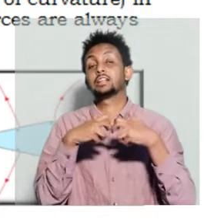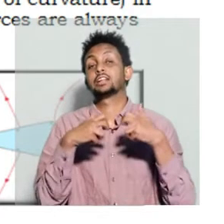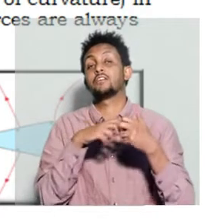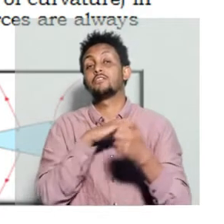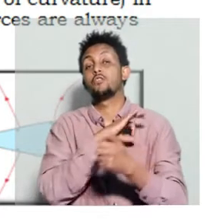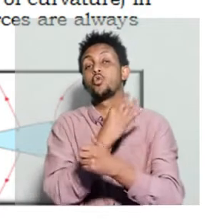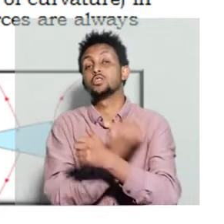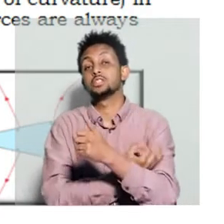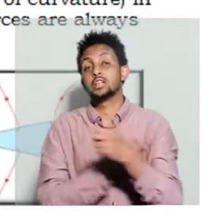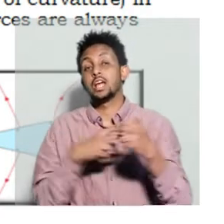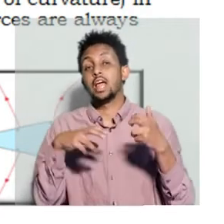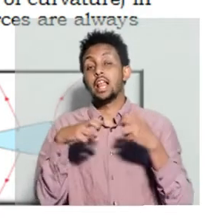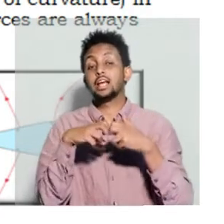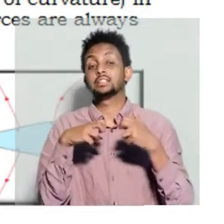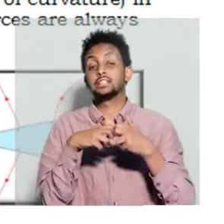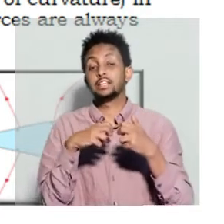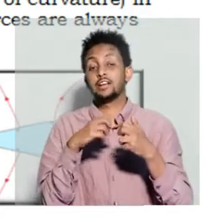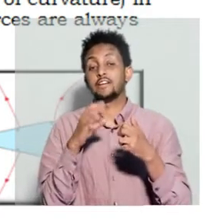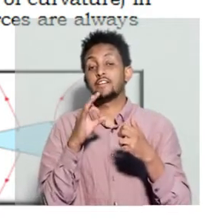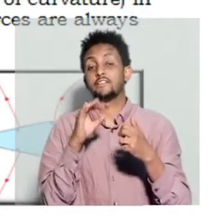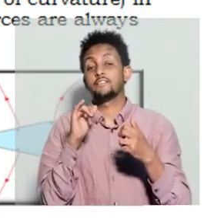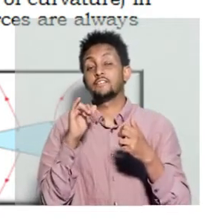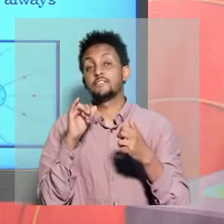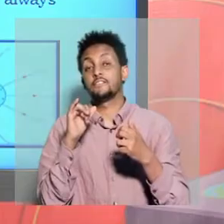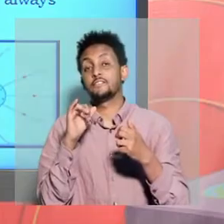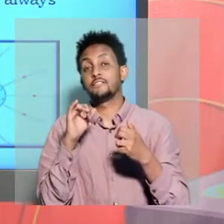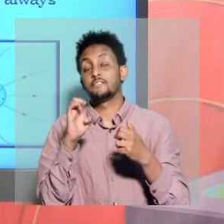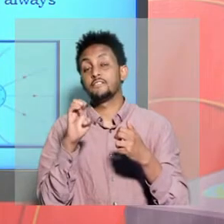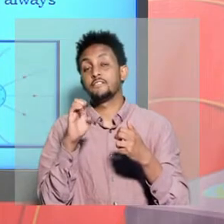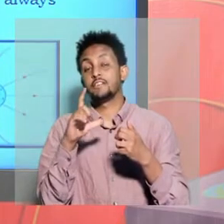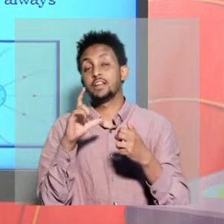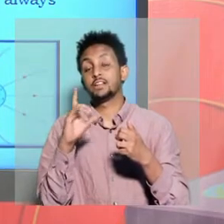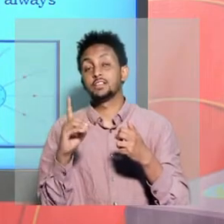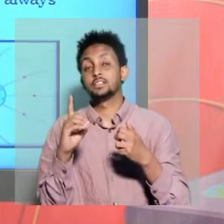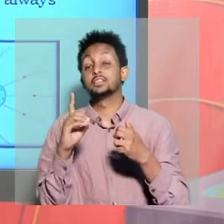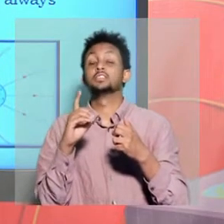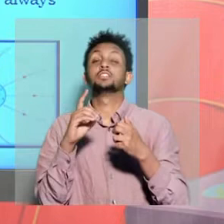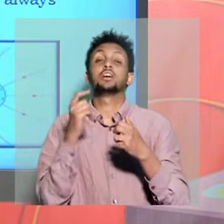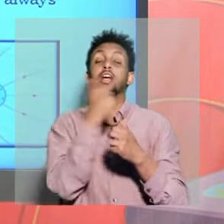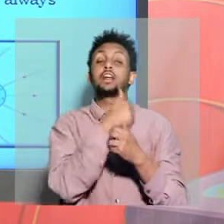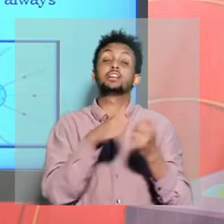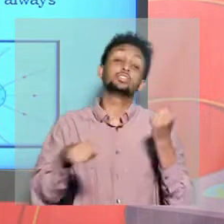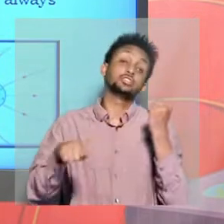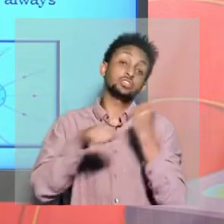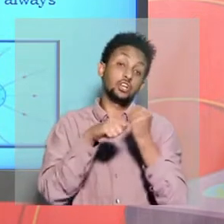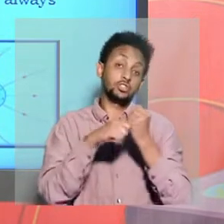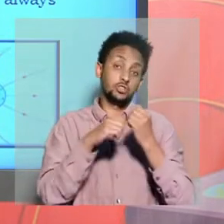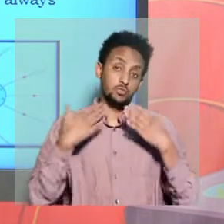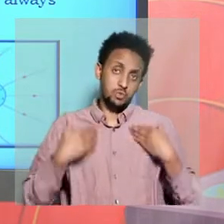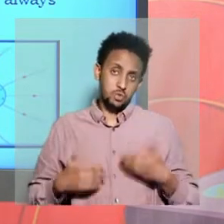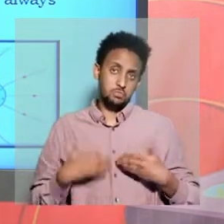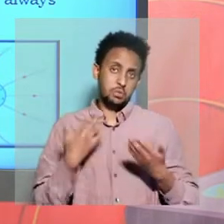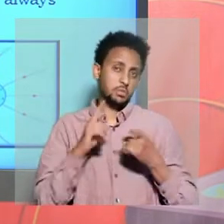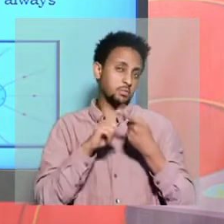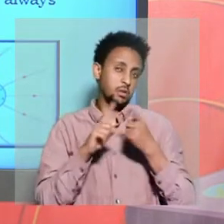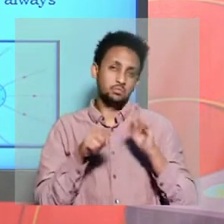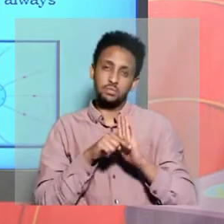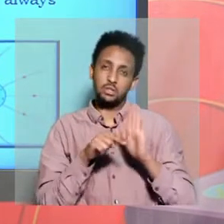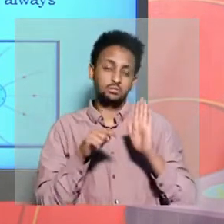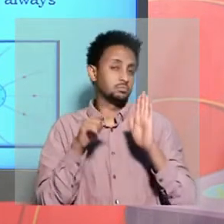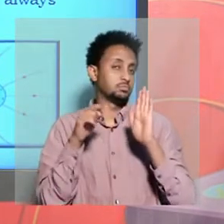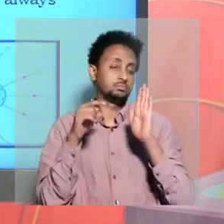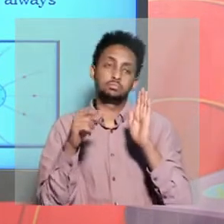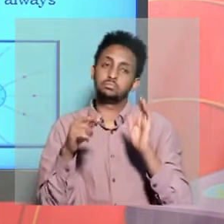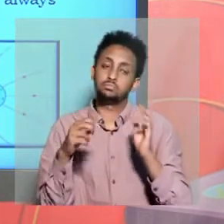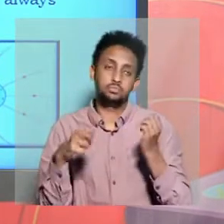it's known to be electric field. So it's a region found around any charged body. It might be plus or minus charged